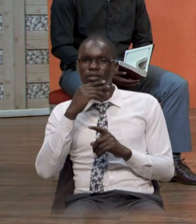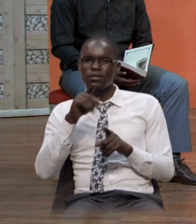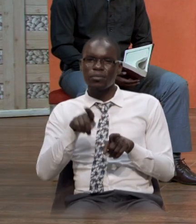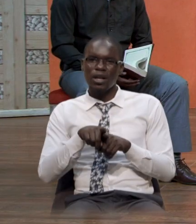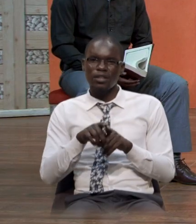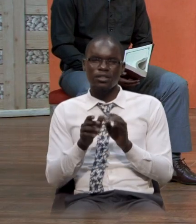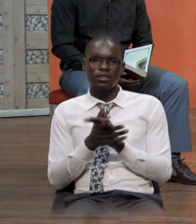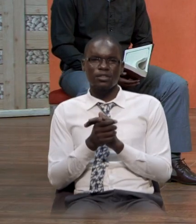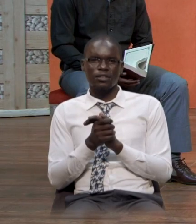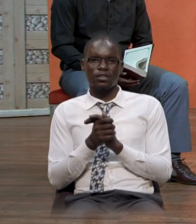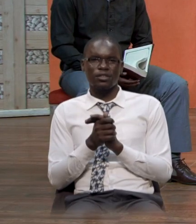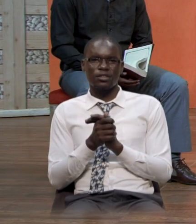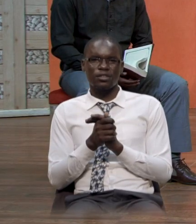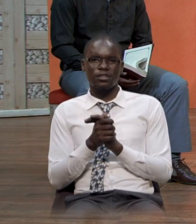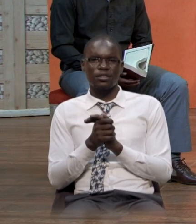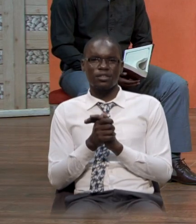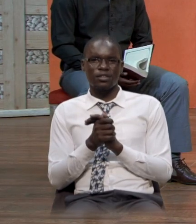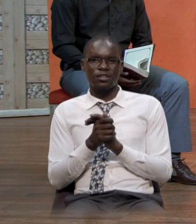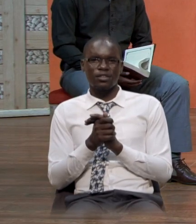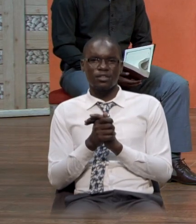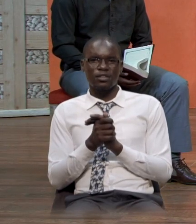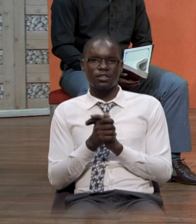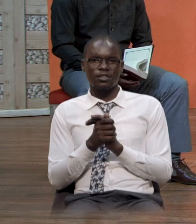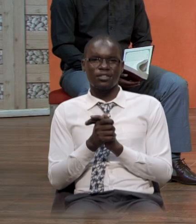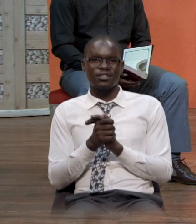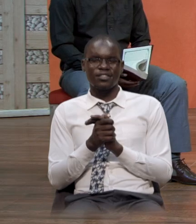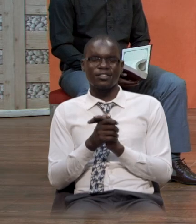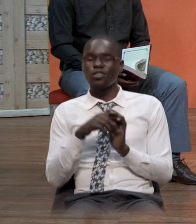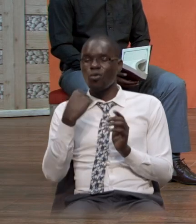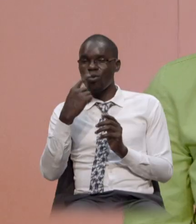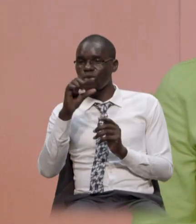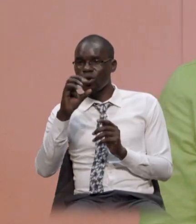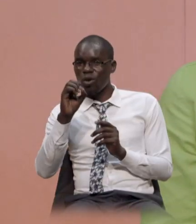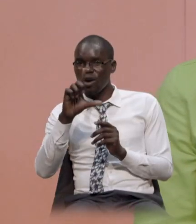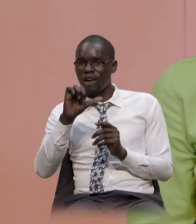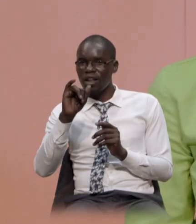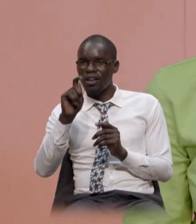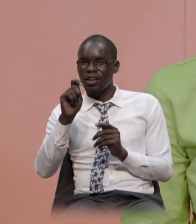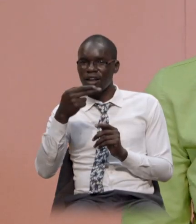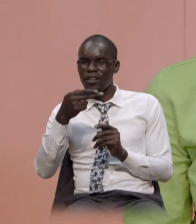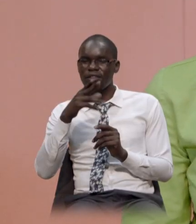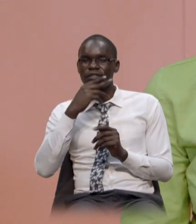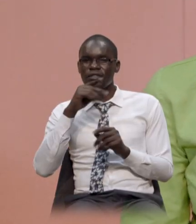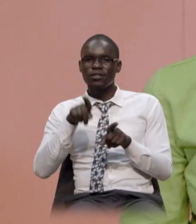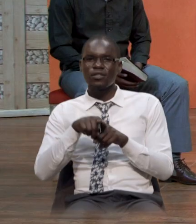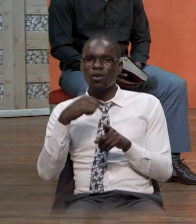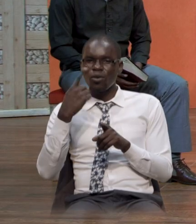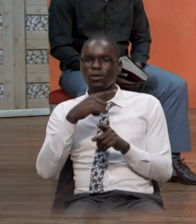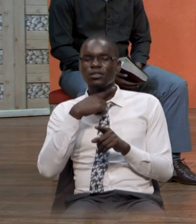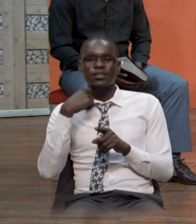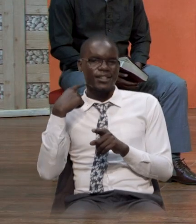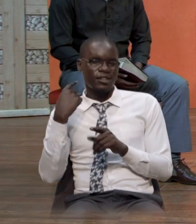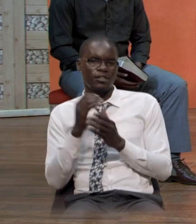Who? I know. Okay, let someone else answer. Who was Goliath's brother? He had four brothers. The one who was killed